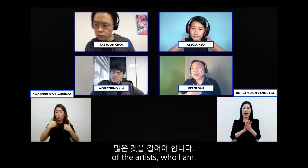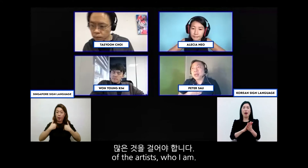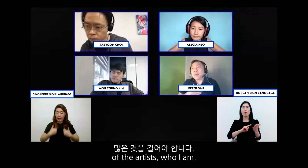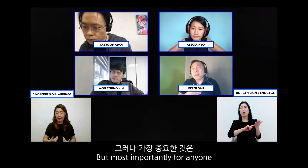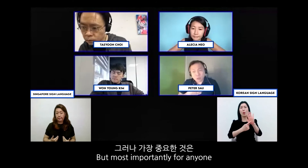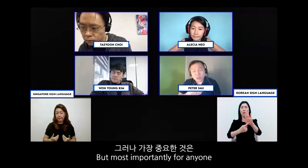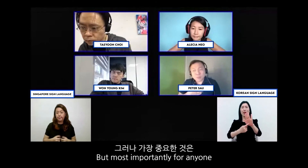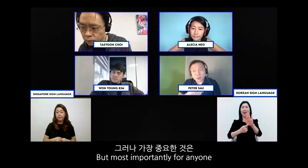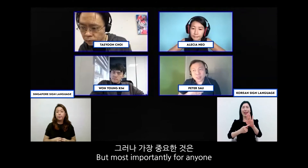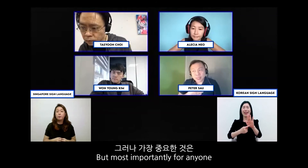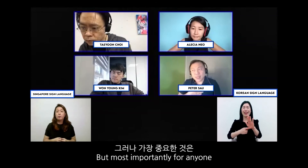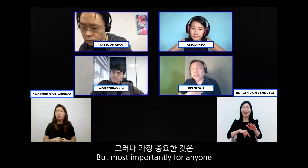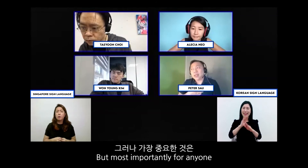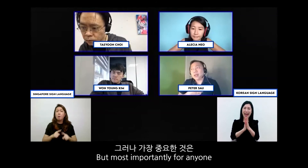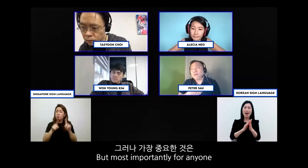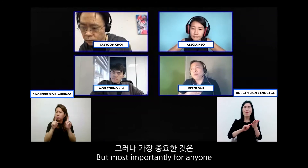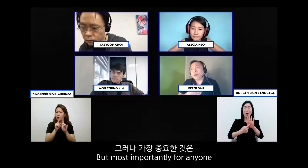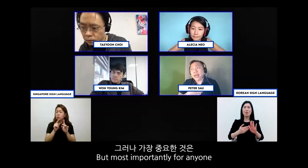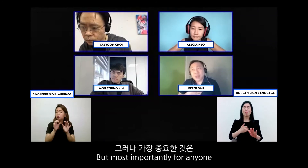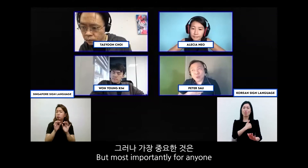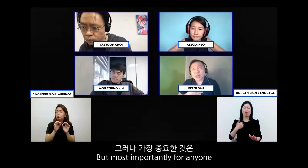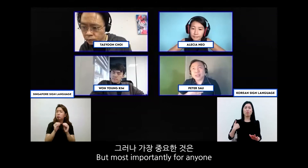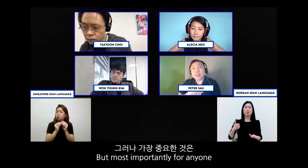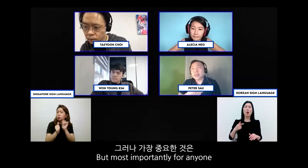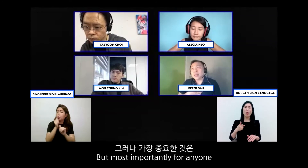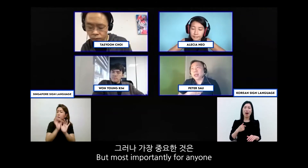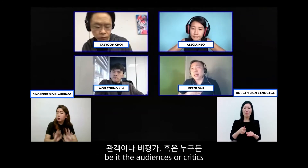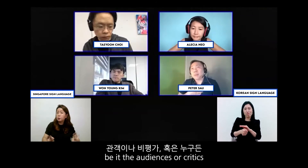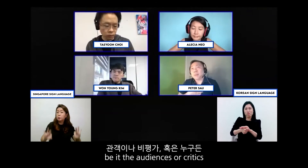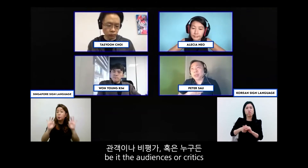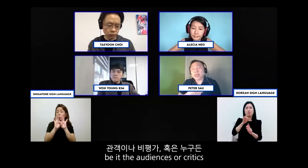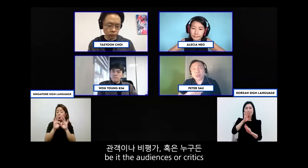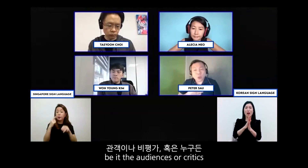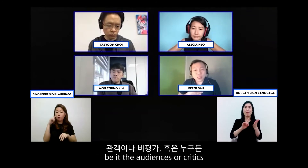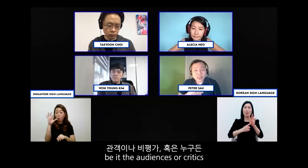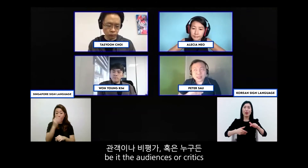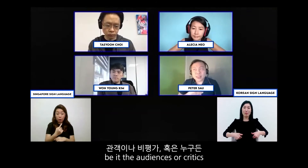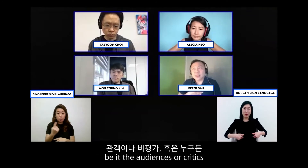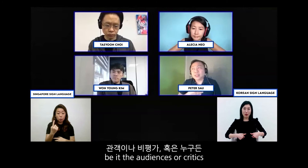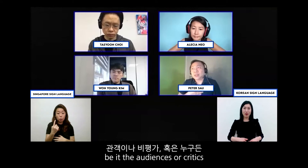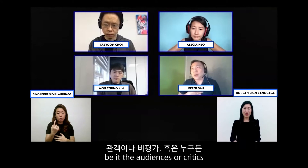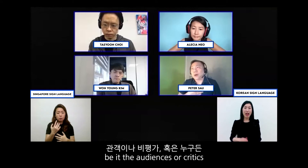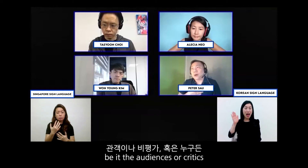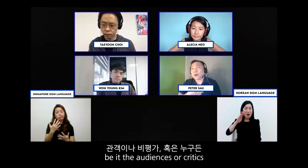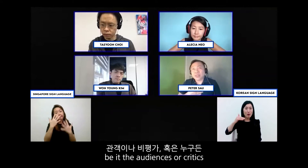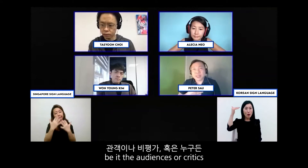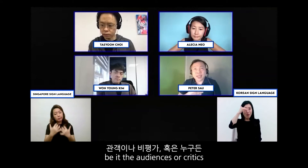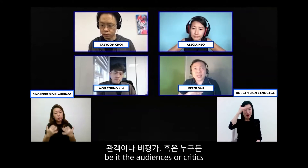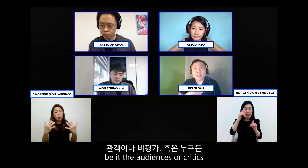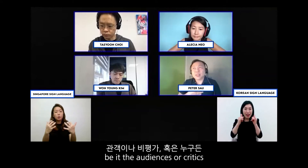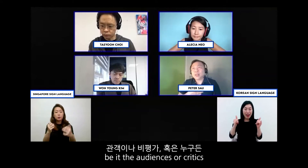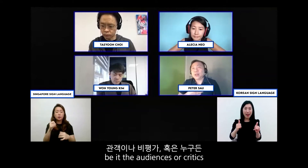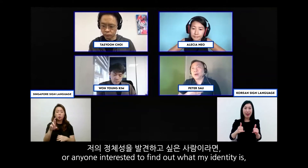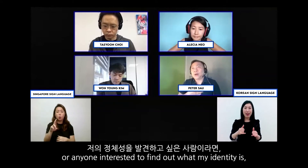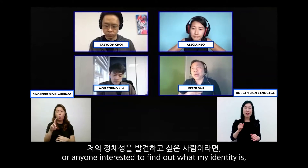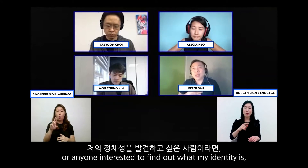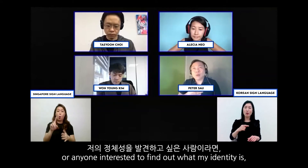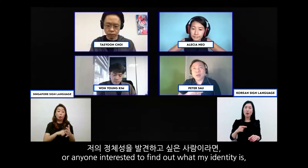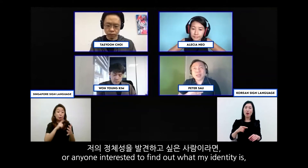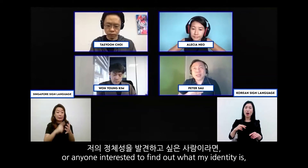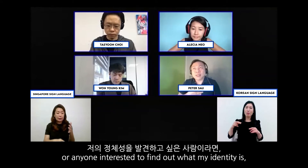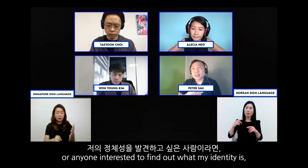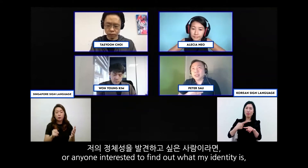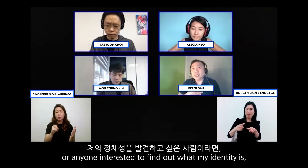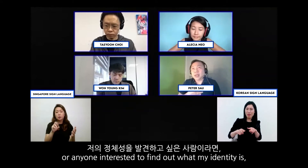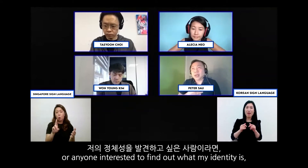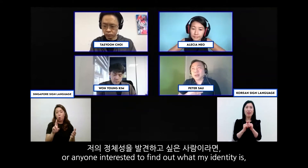am. But most importantly, for anyone, be it the audiences or critics or